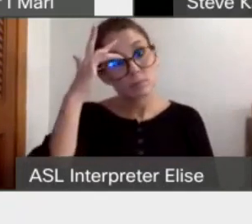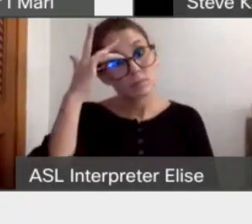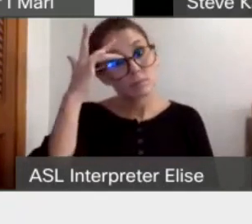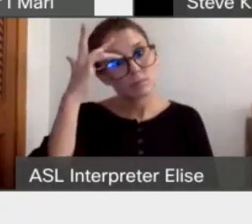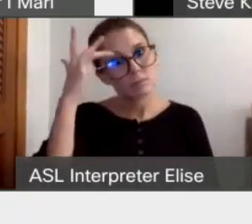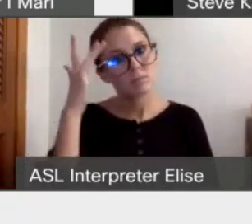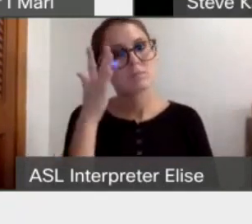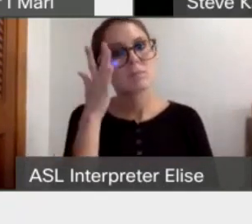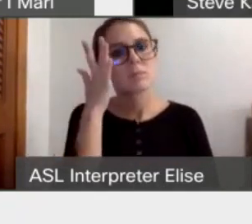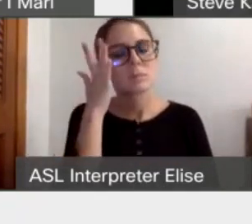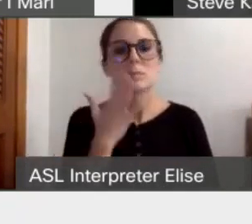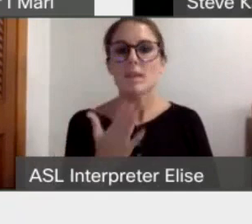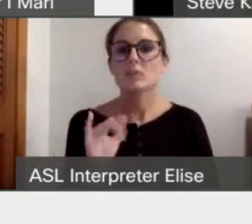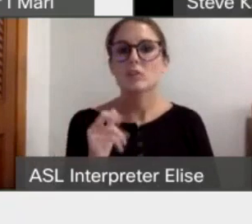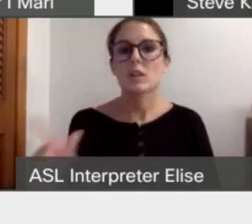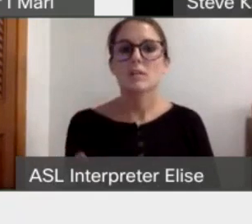Thanks, Jill.